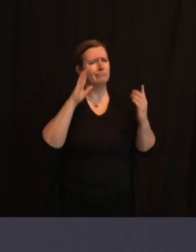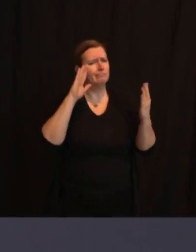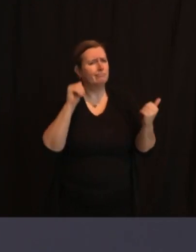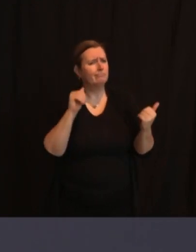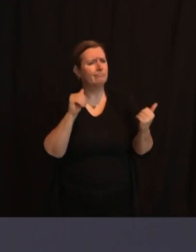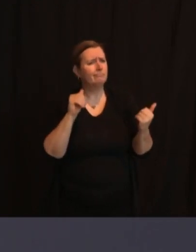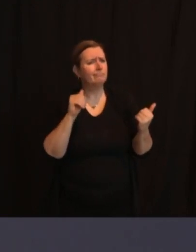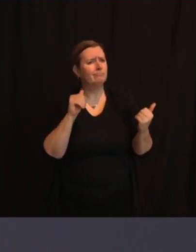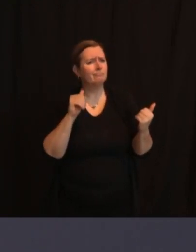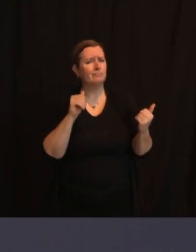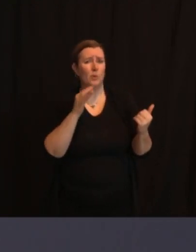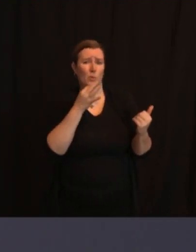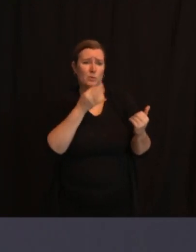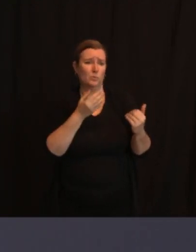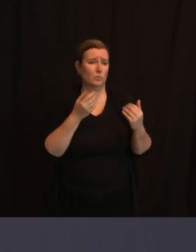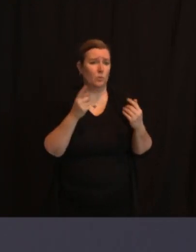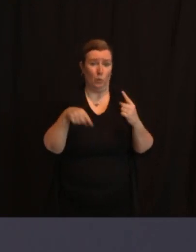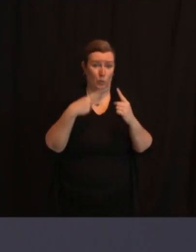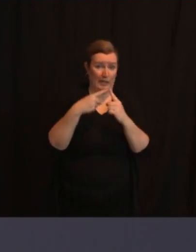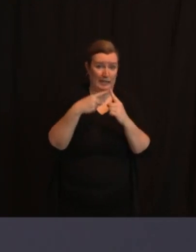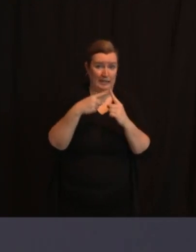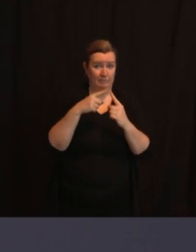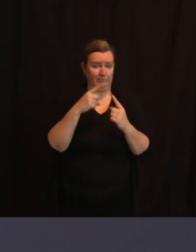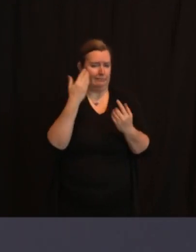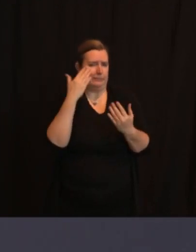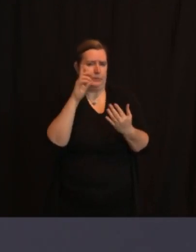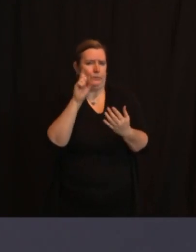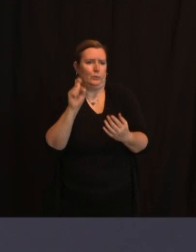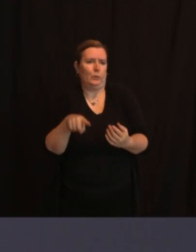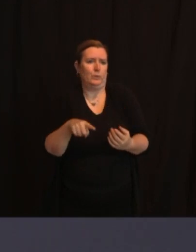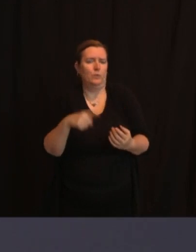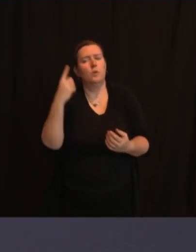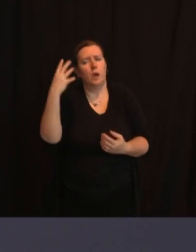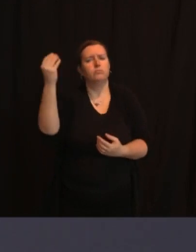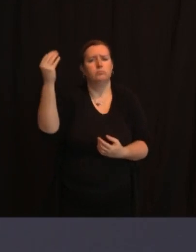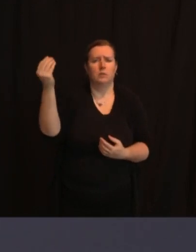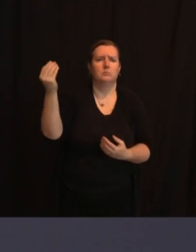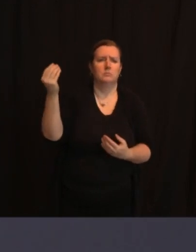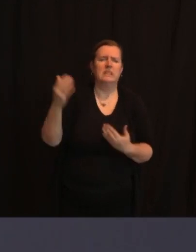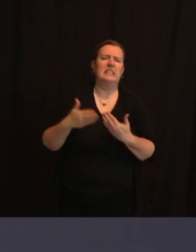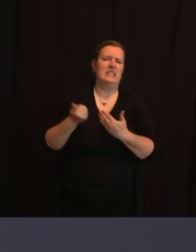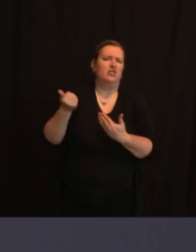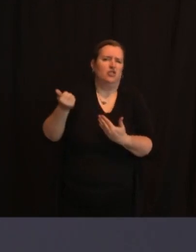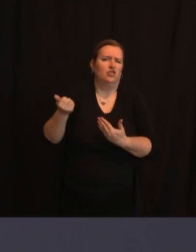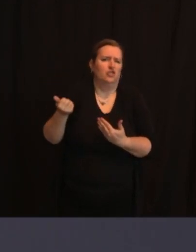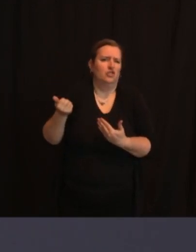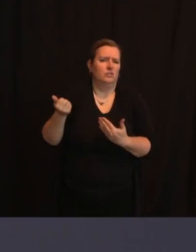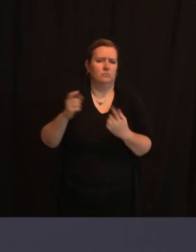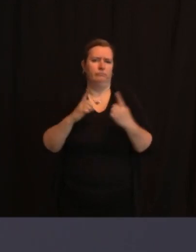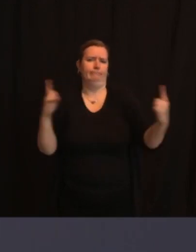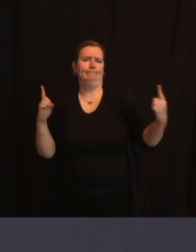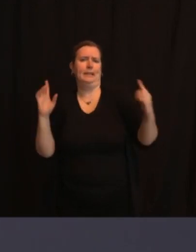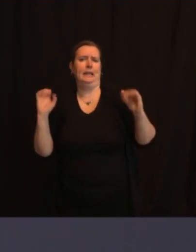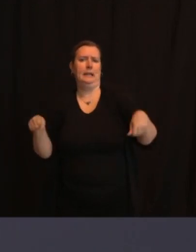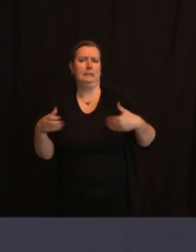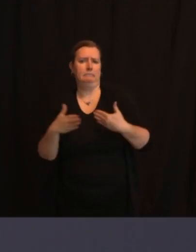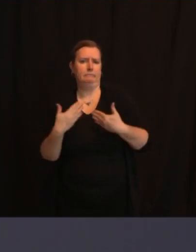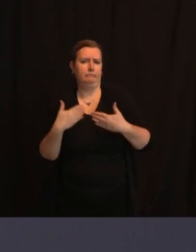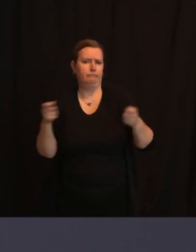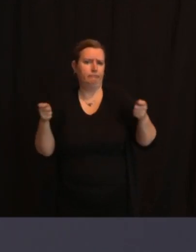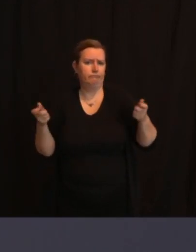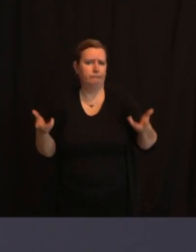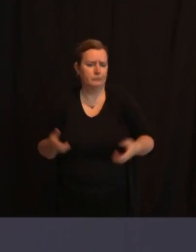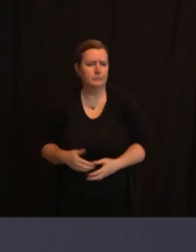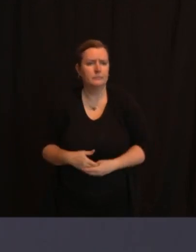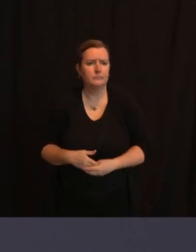marry myself to when, but out-of-door activity is more manageable. It's more